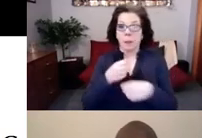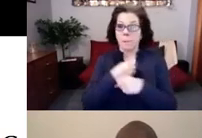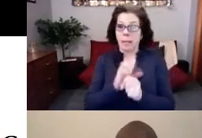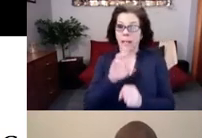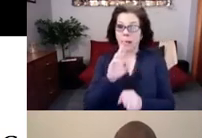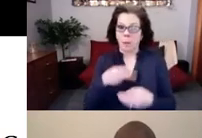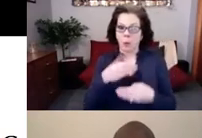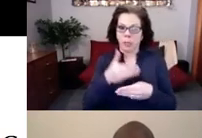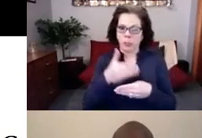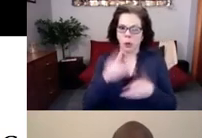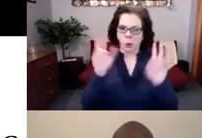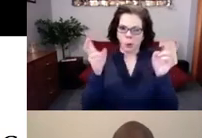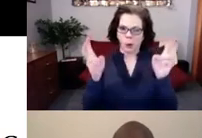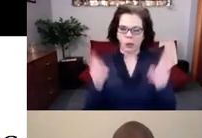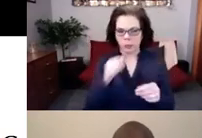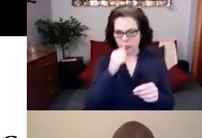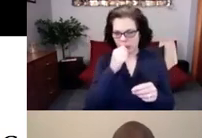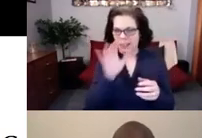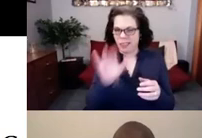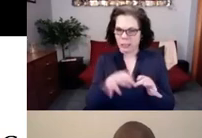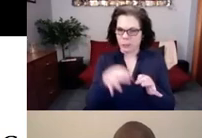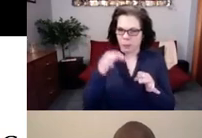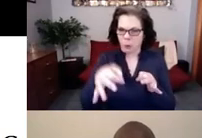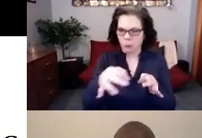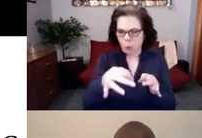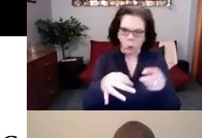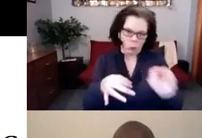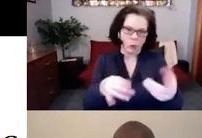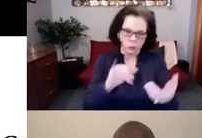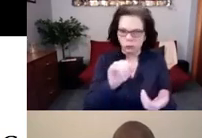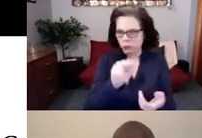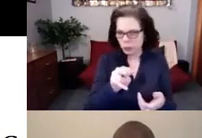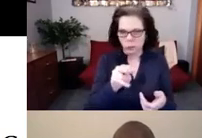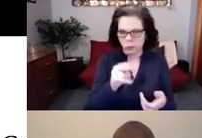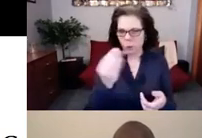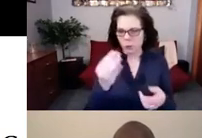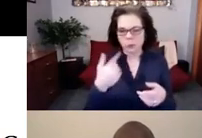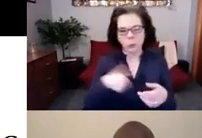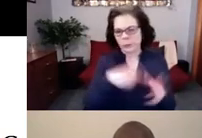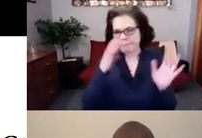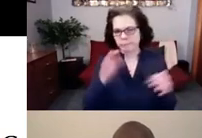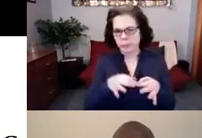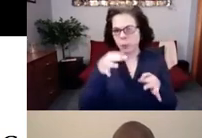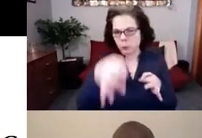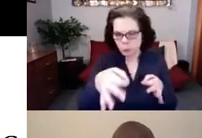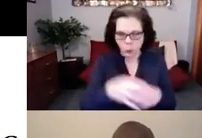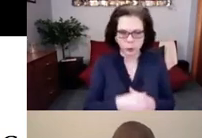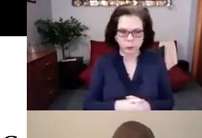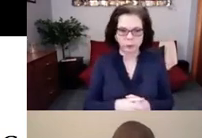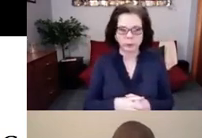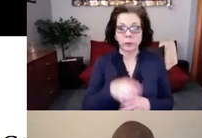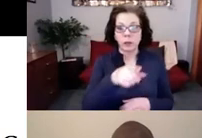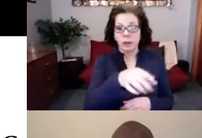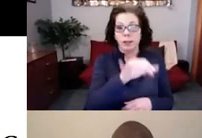been postponed. DESE is allowing the competency determination, which is a process by which